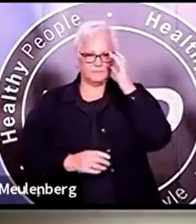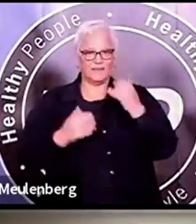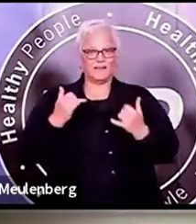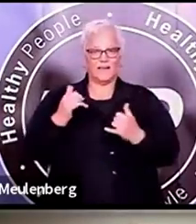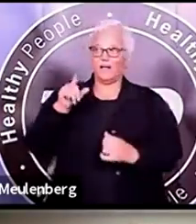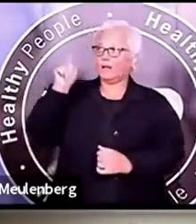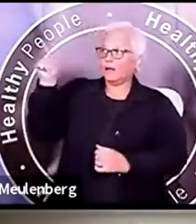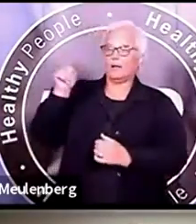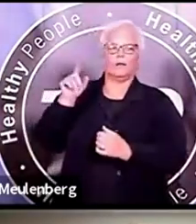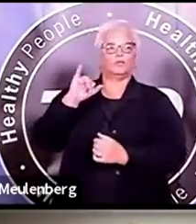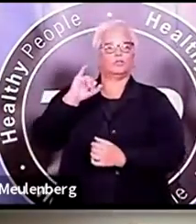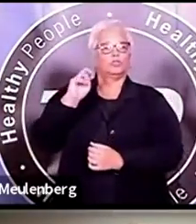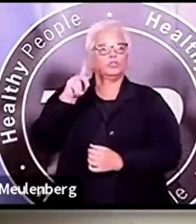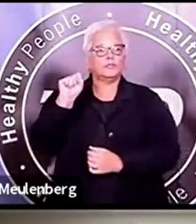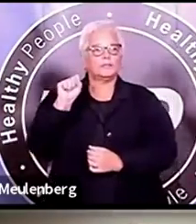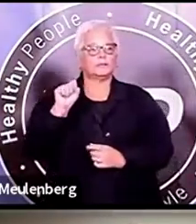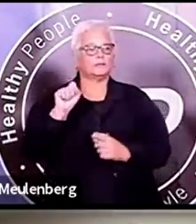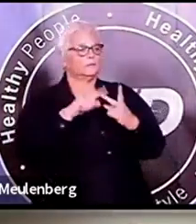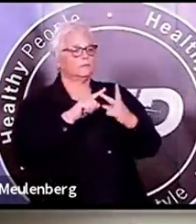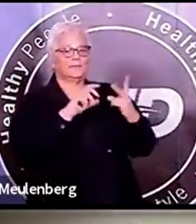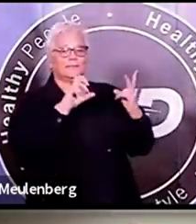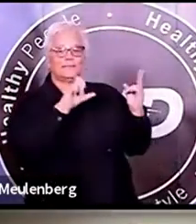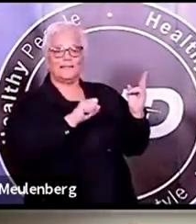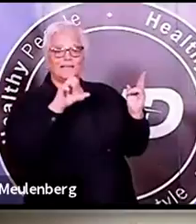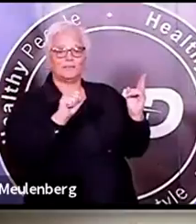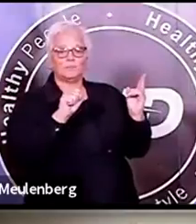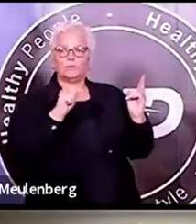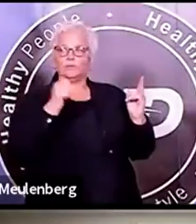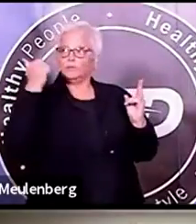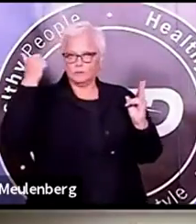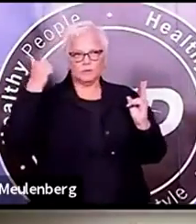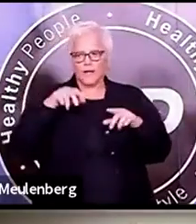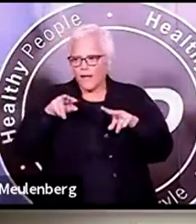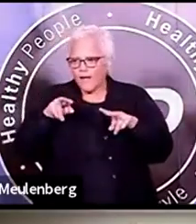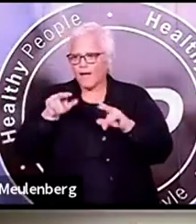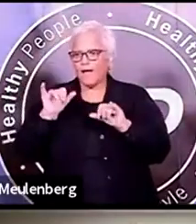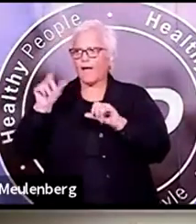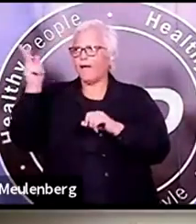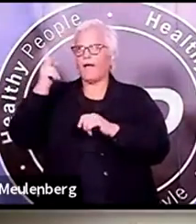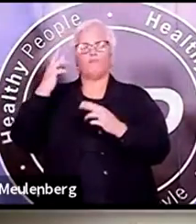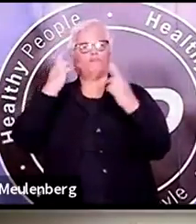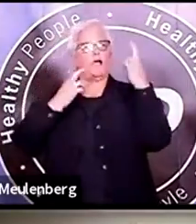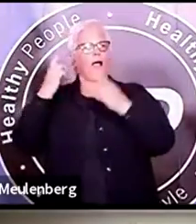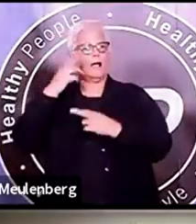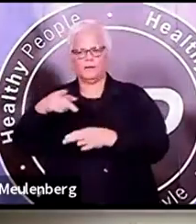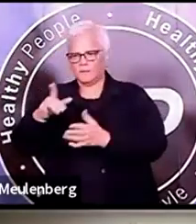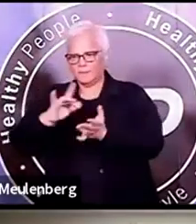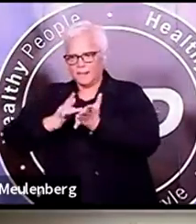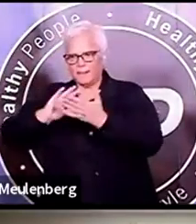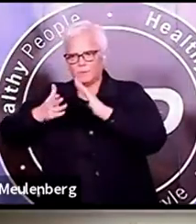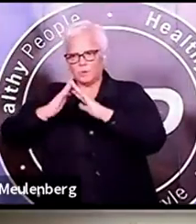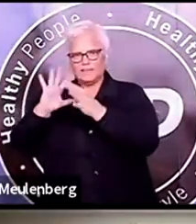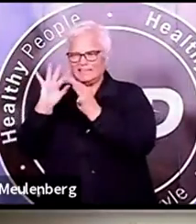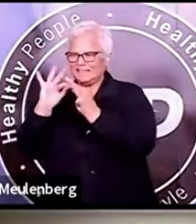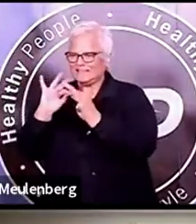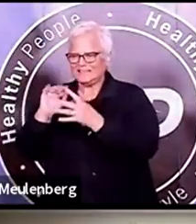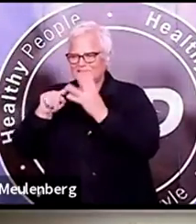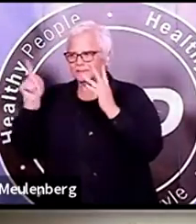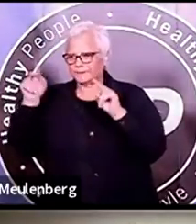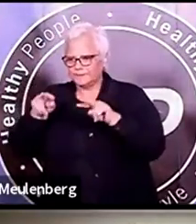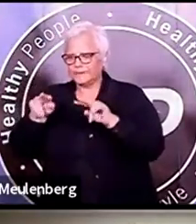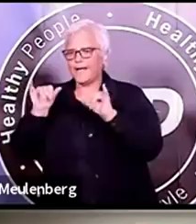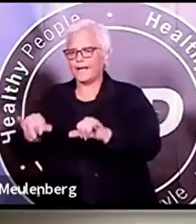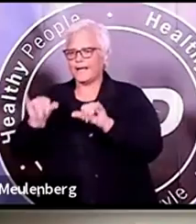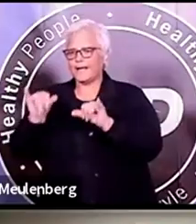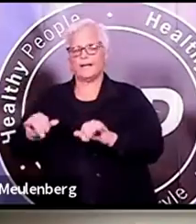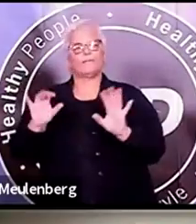bothered to listen to the medical professionals and then have acted on their guidance and haven't put that on the same plane